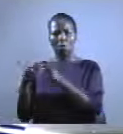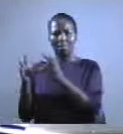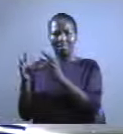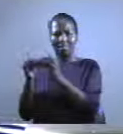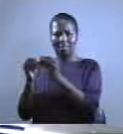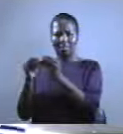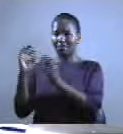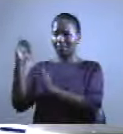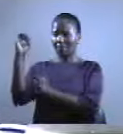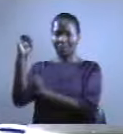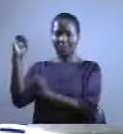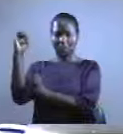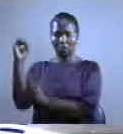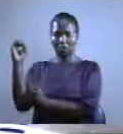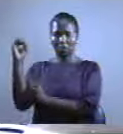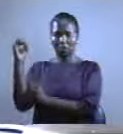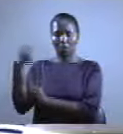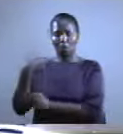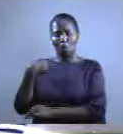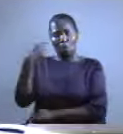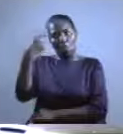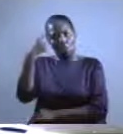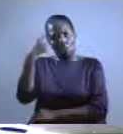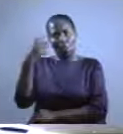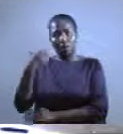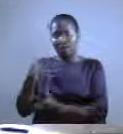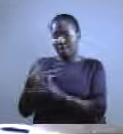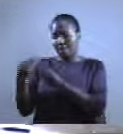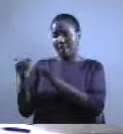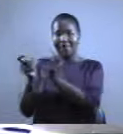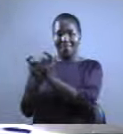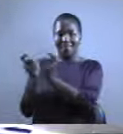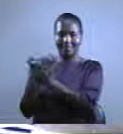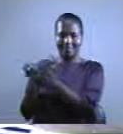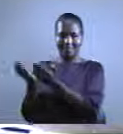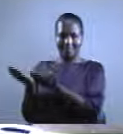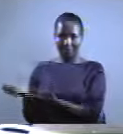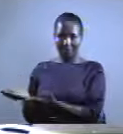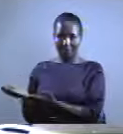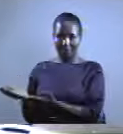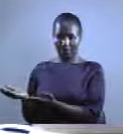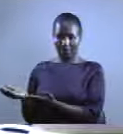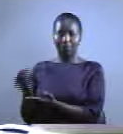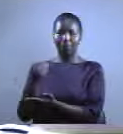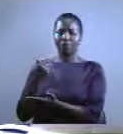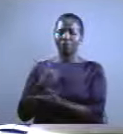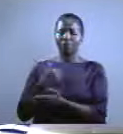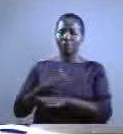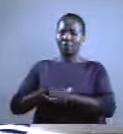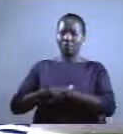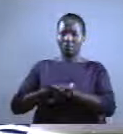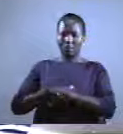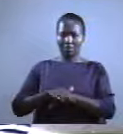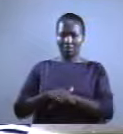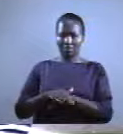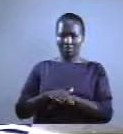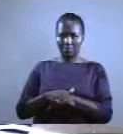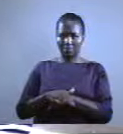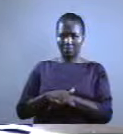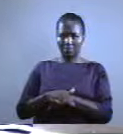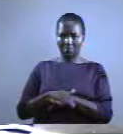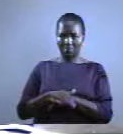afternoon, so I assumed that they were leaving for that purpose. I did not offer... Order, honourable members, order.